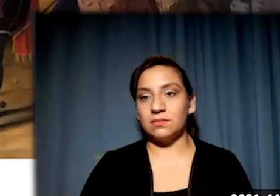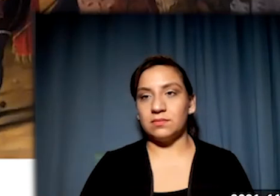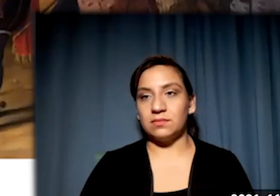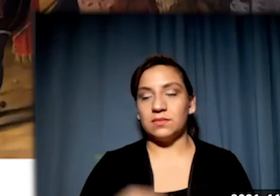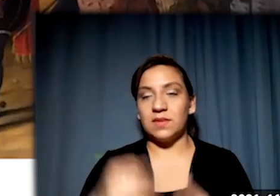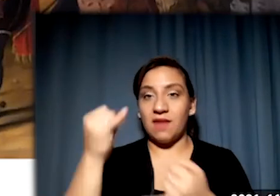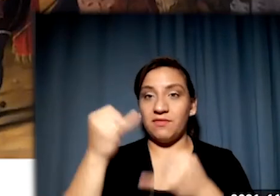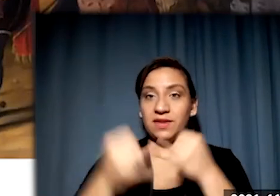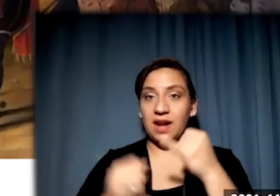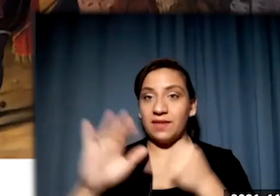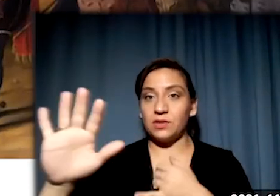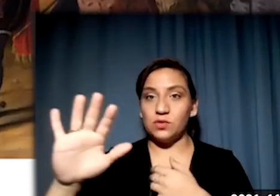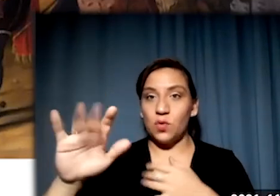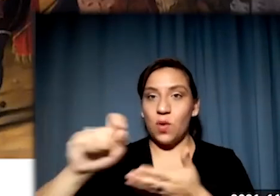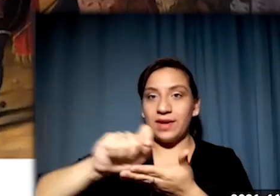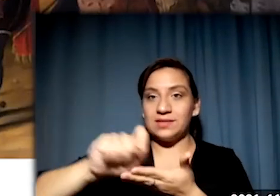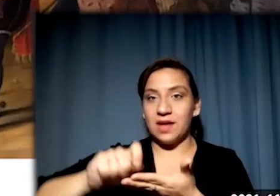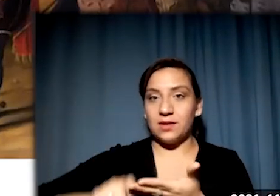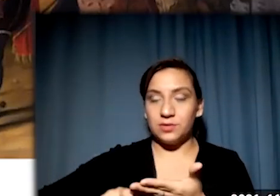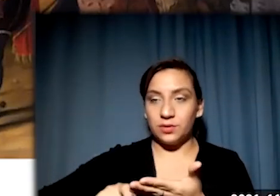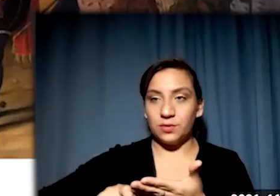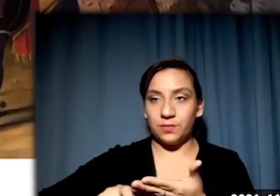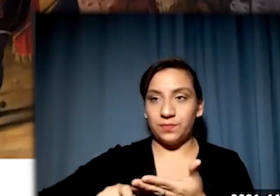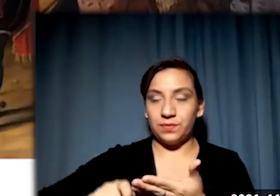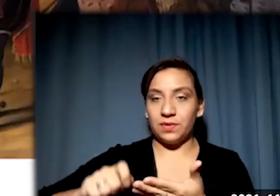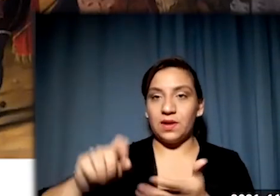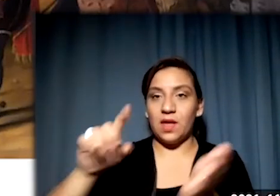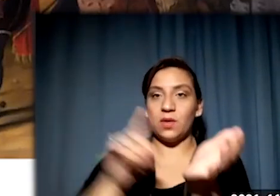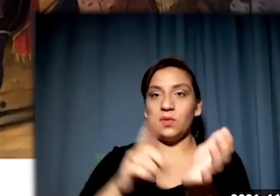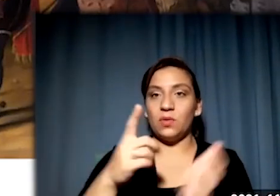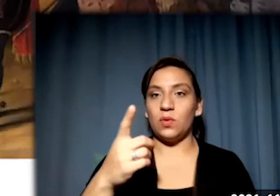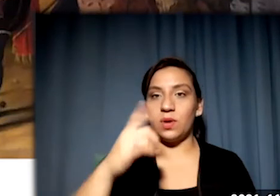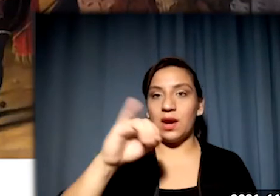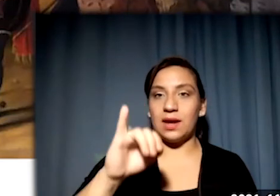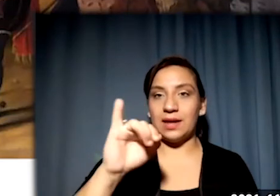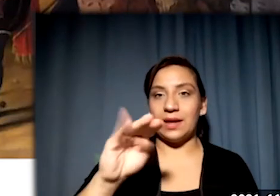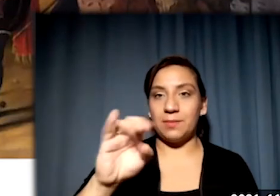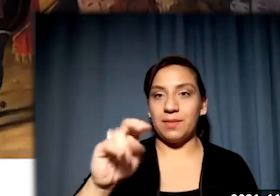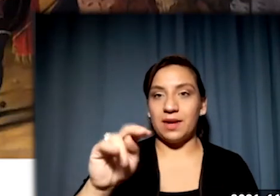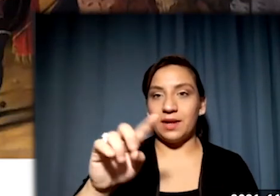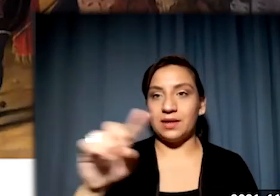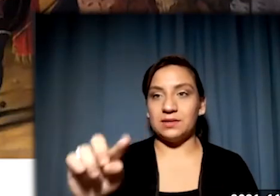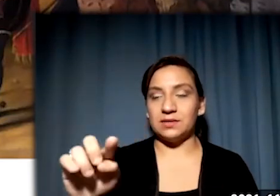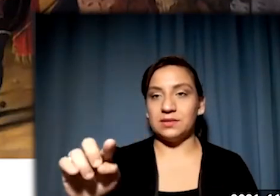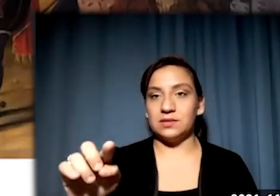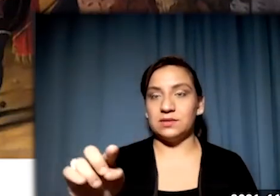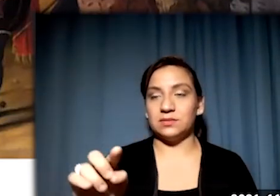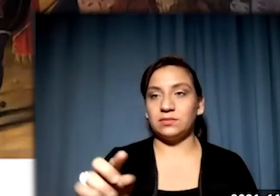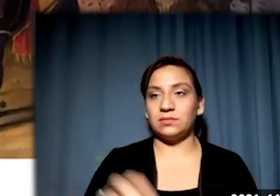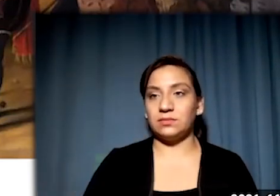Dr. Jimenez opens the door to the content of next chapters by establishing the differences between